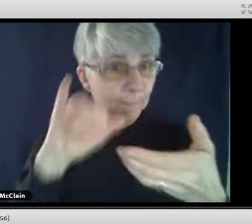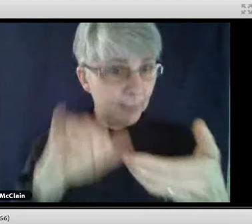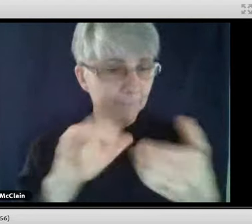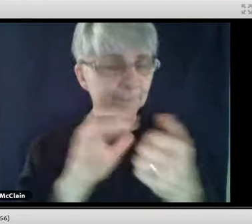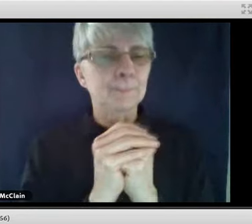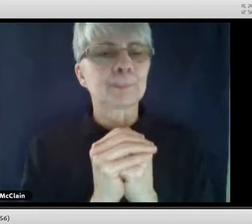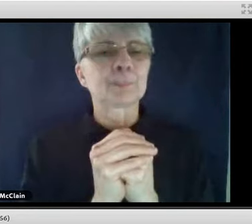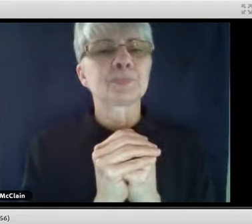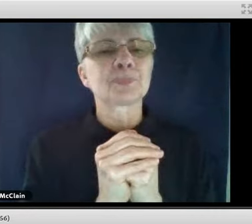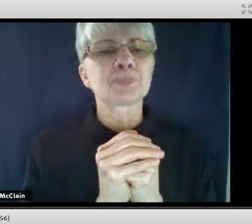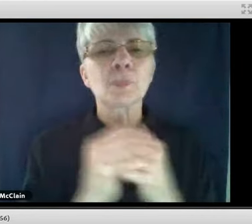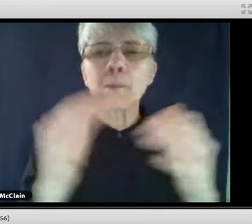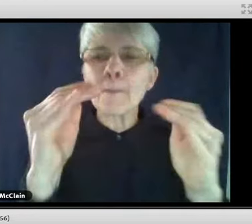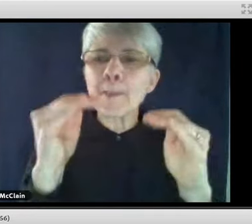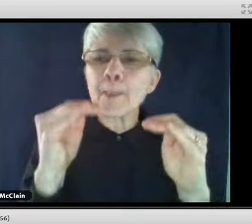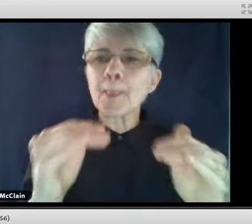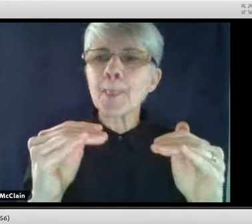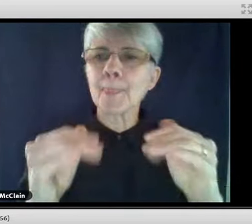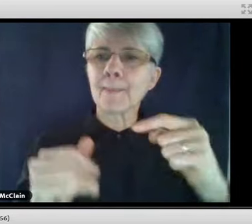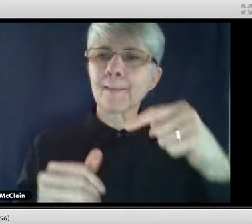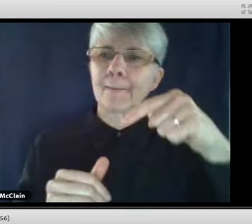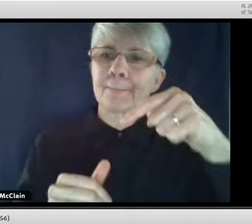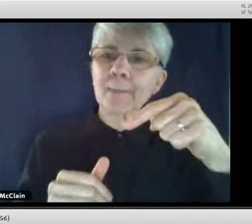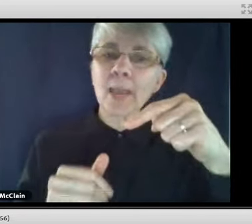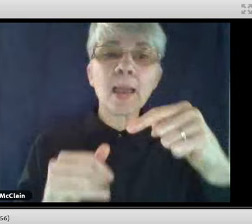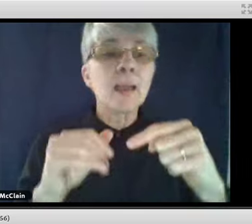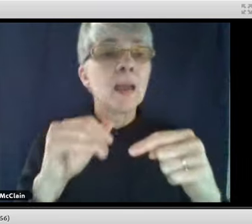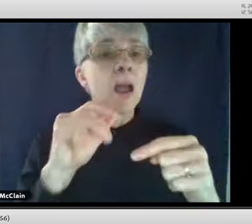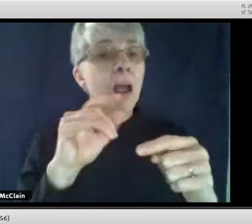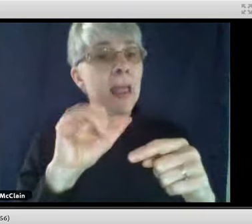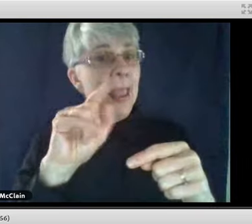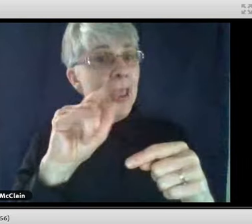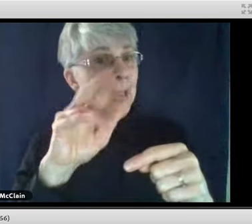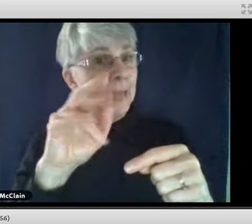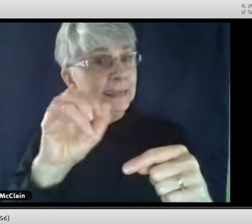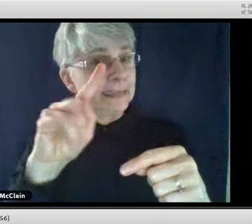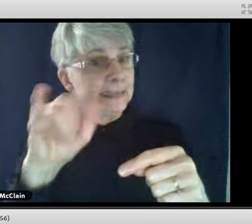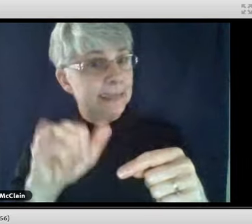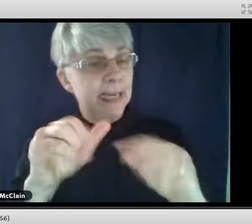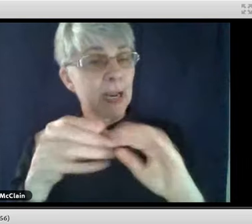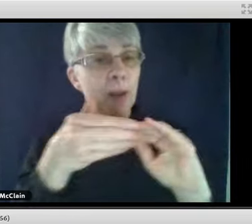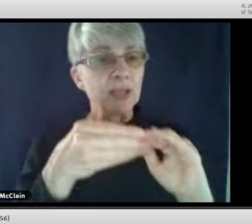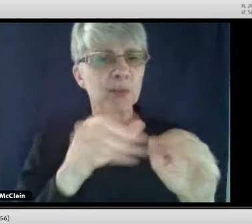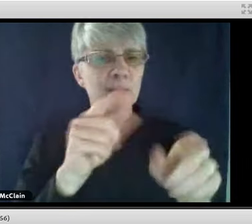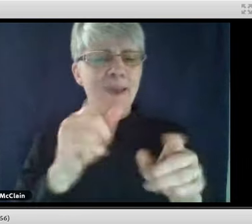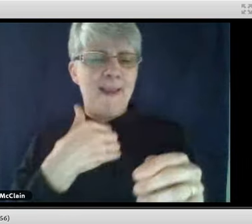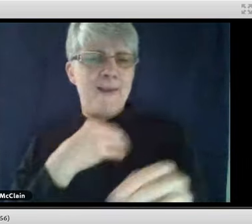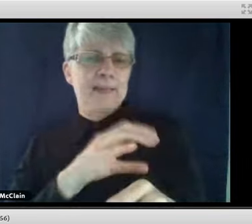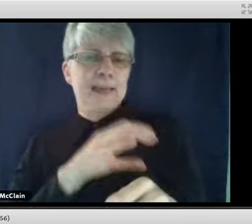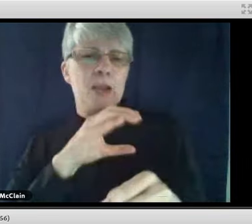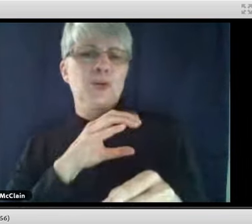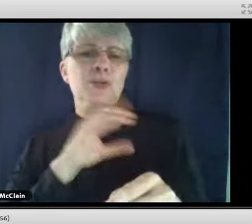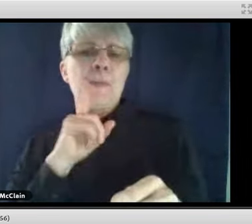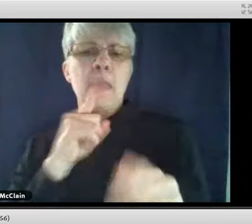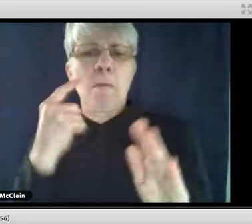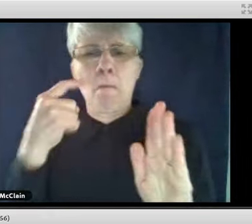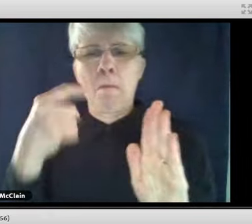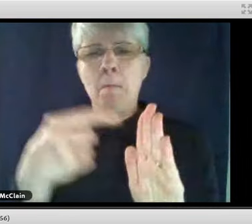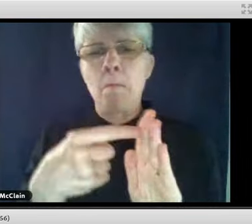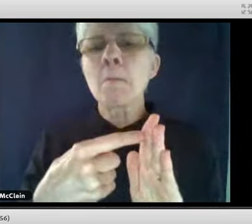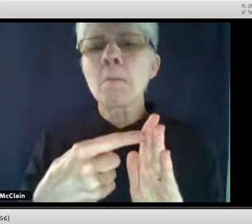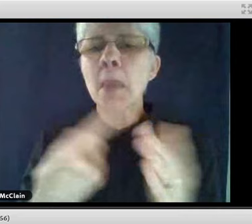examples. And then finally, each of these entities, as well as relationships, have characteristics that may identify instances of